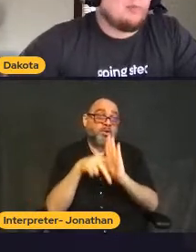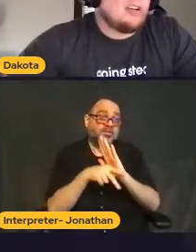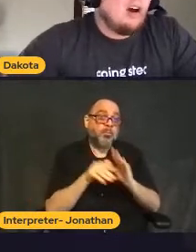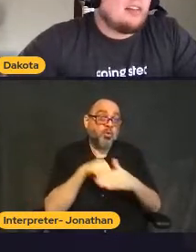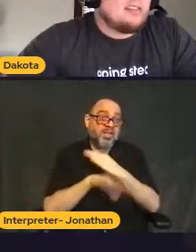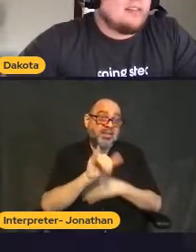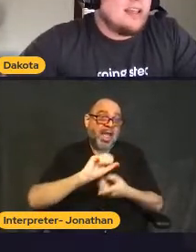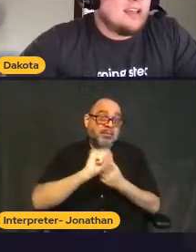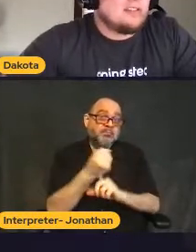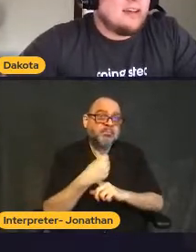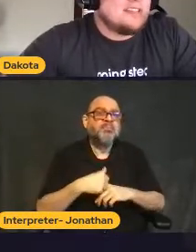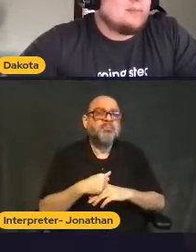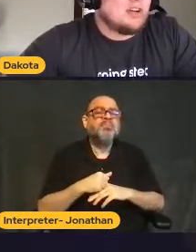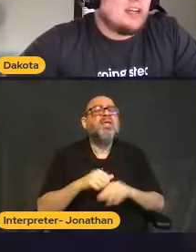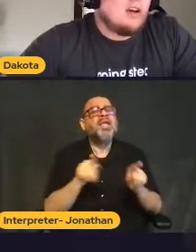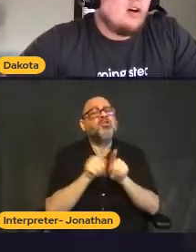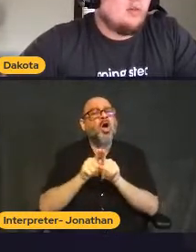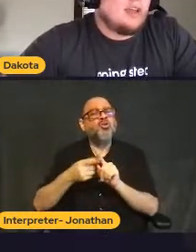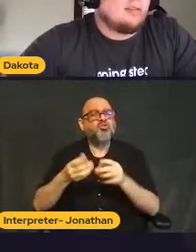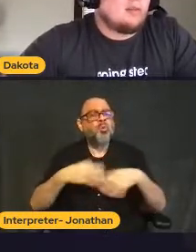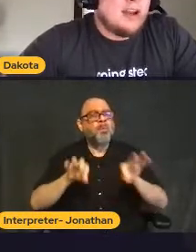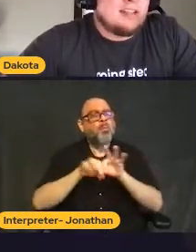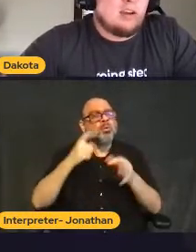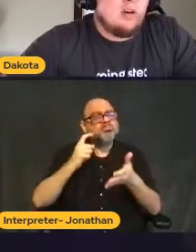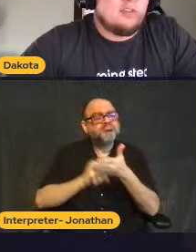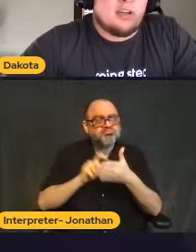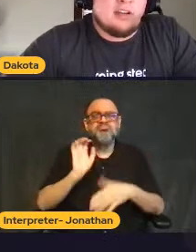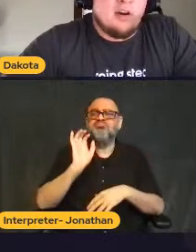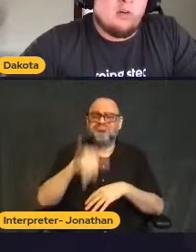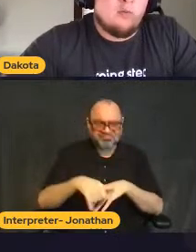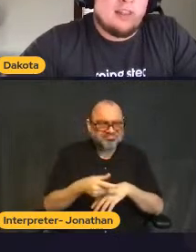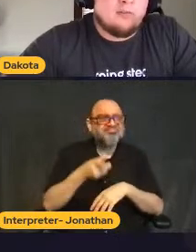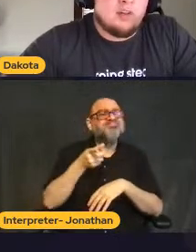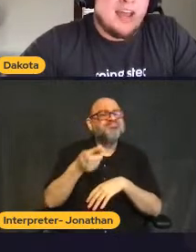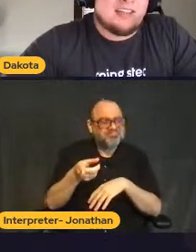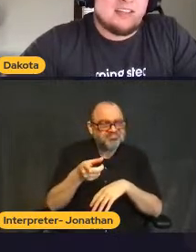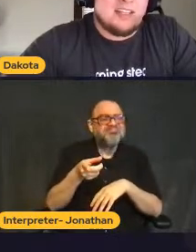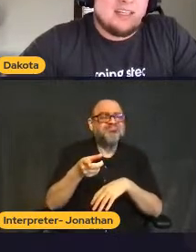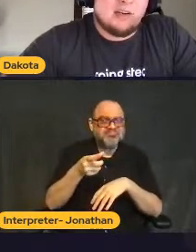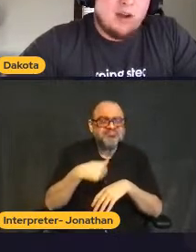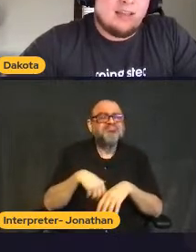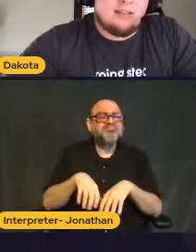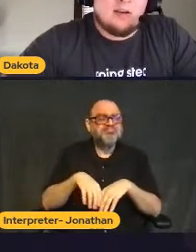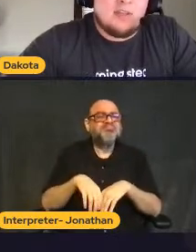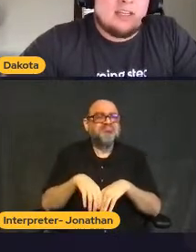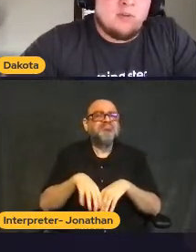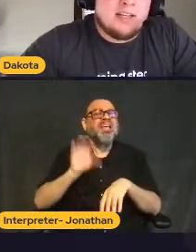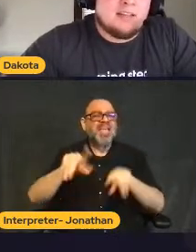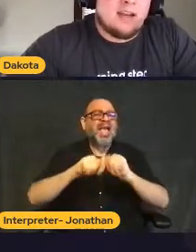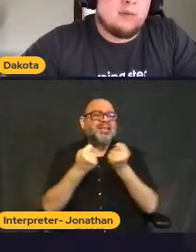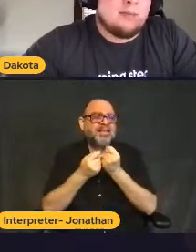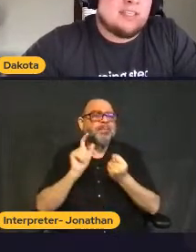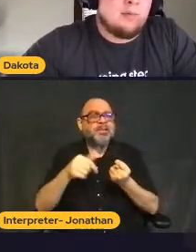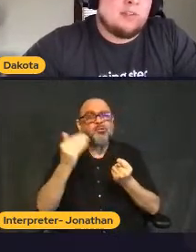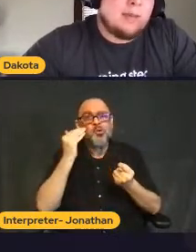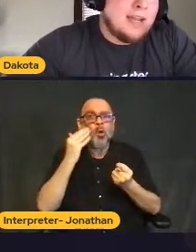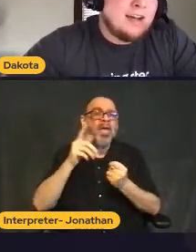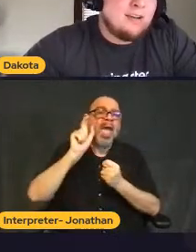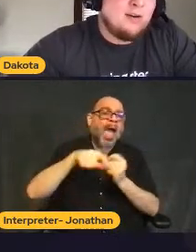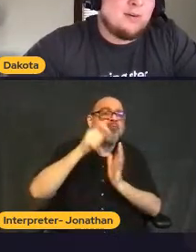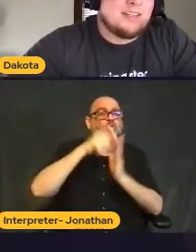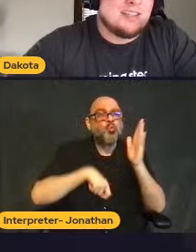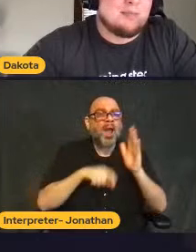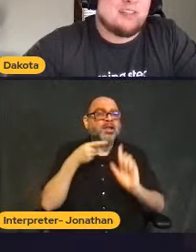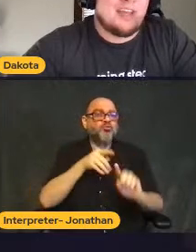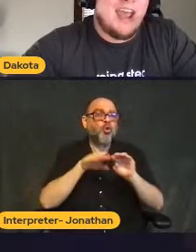And it's important to call it, too, that like your dev teams are going to know, like they're writing the code, they're going to know what level of access they need to grant. They know they need to write to the DynamoDB table. What they might